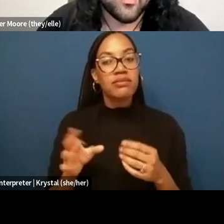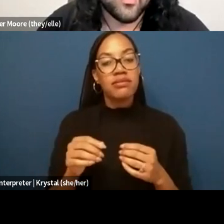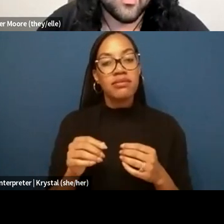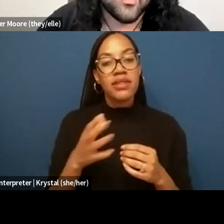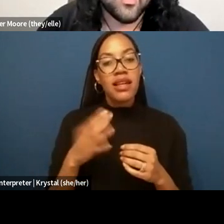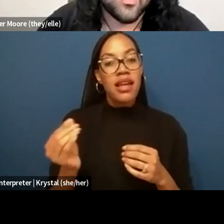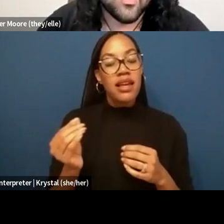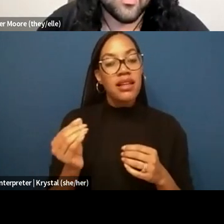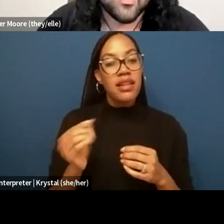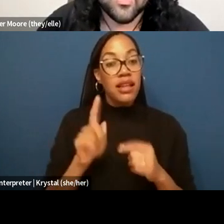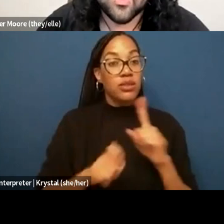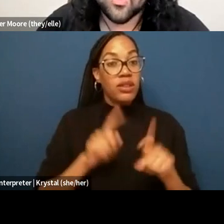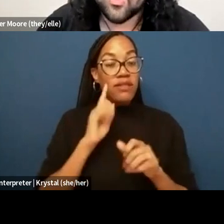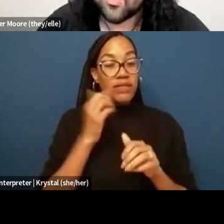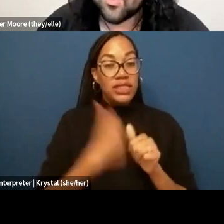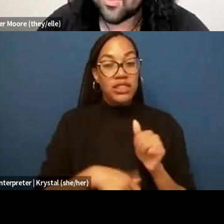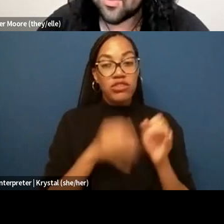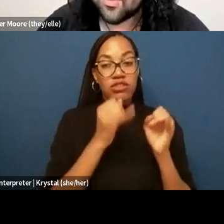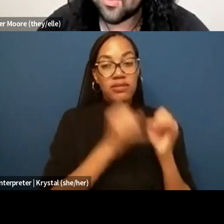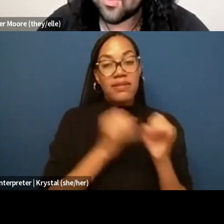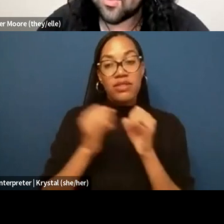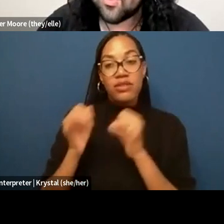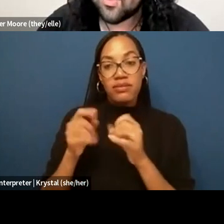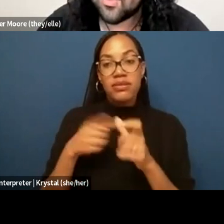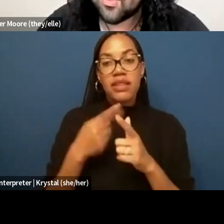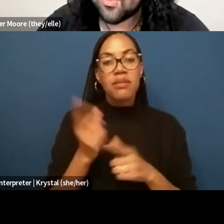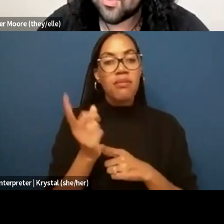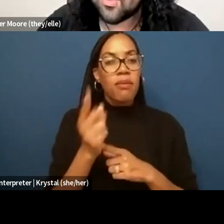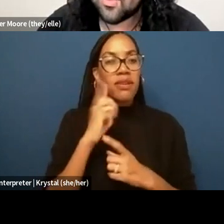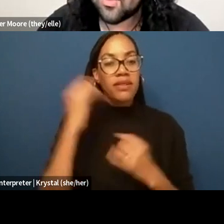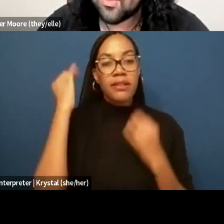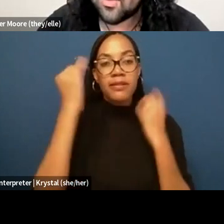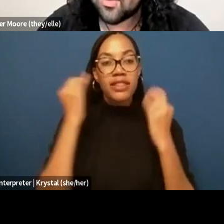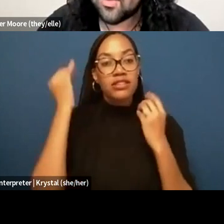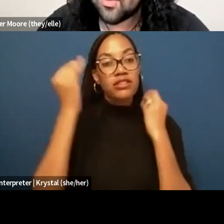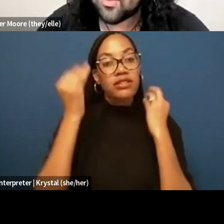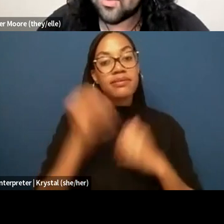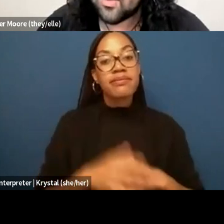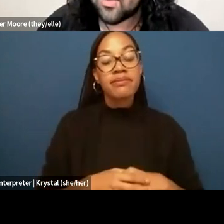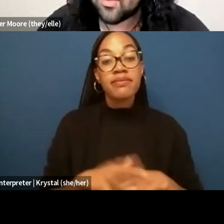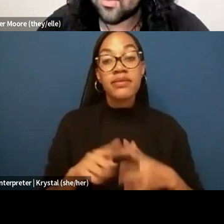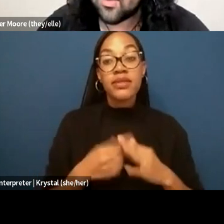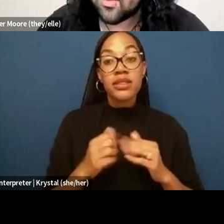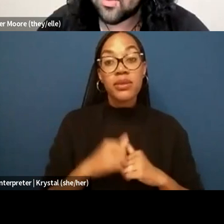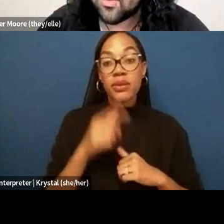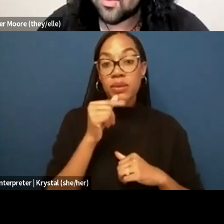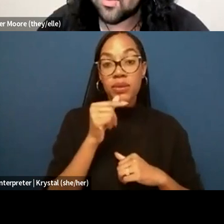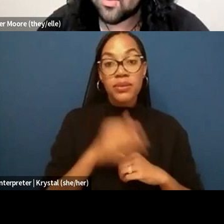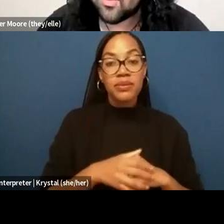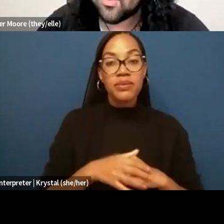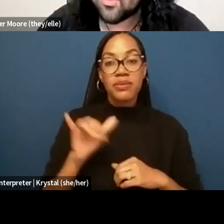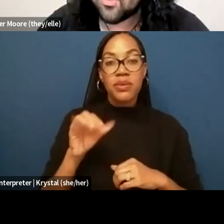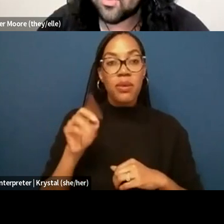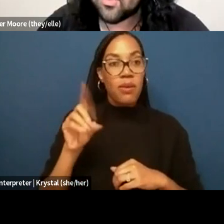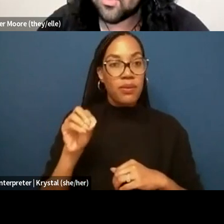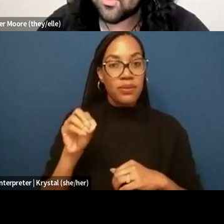each individual and have moments for reflection. We'll start with Yolo.